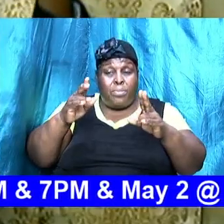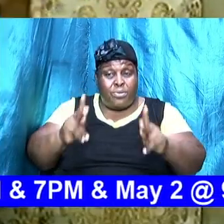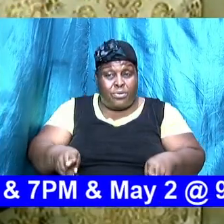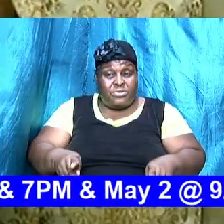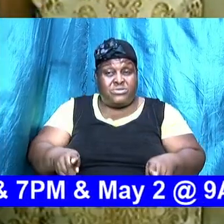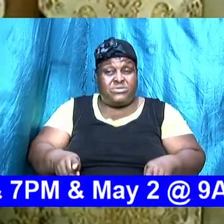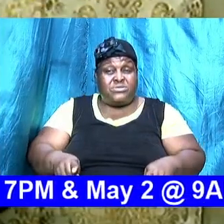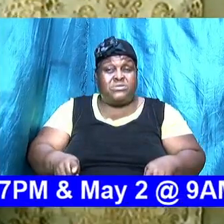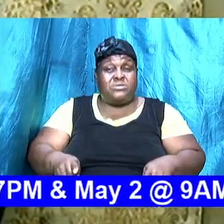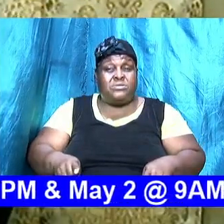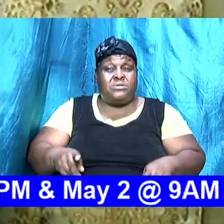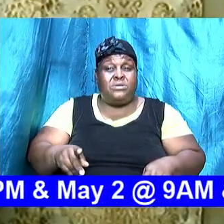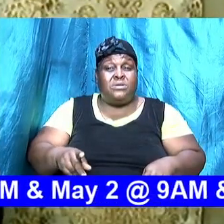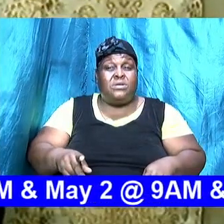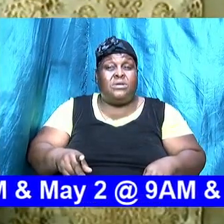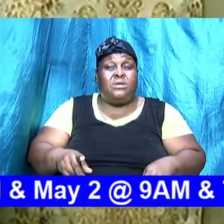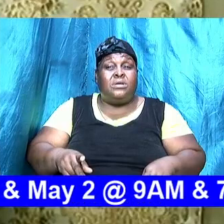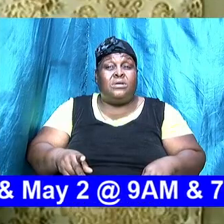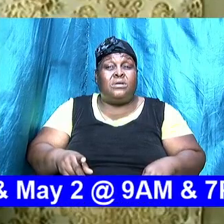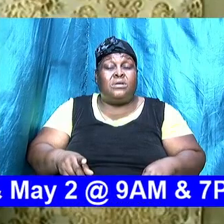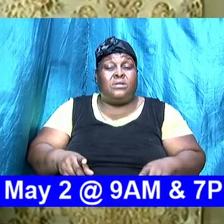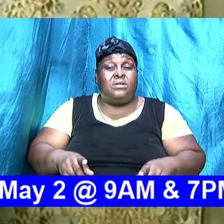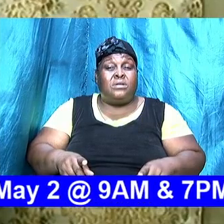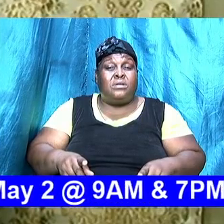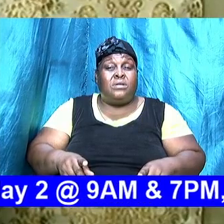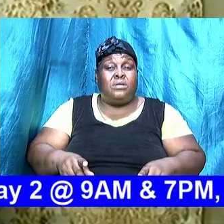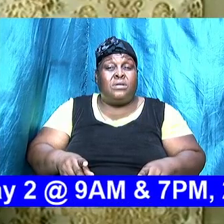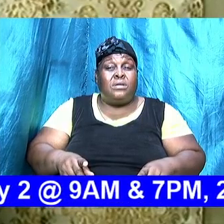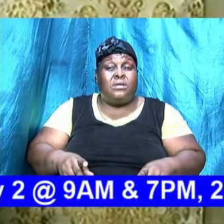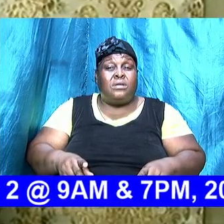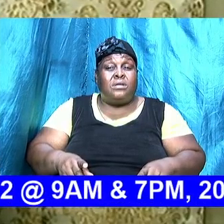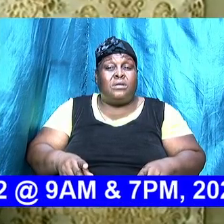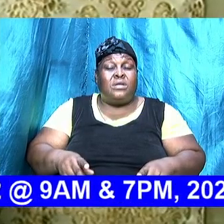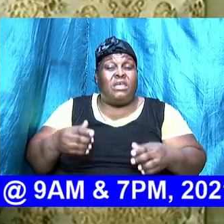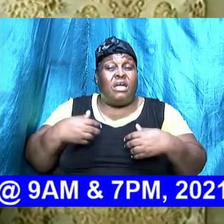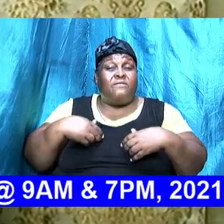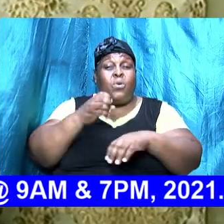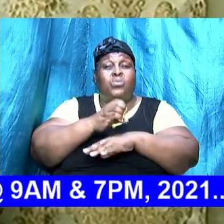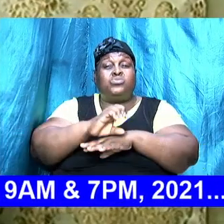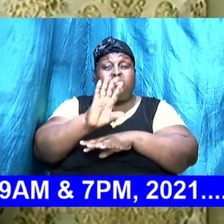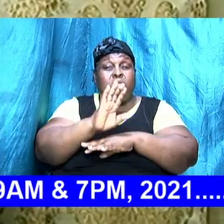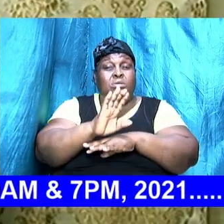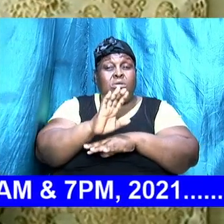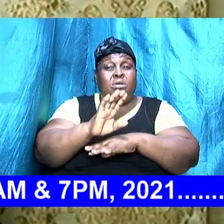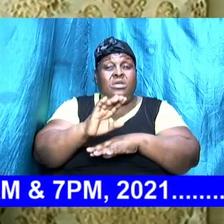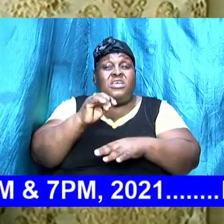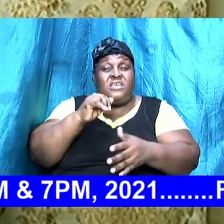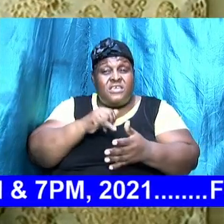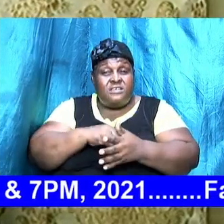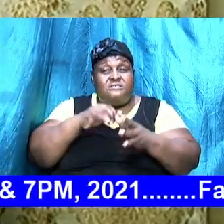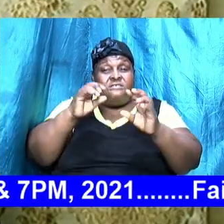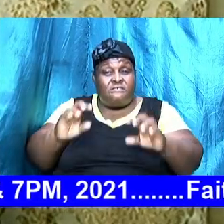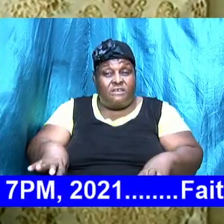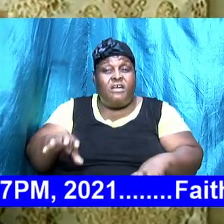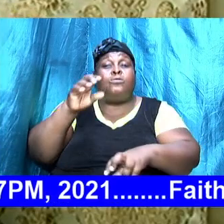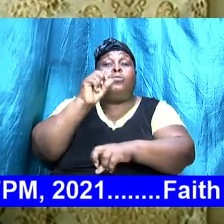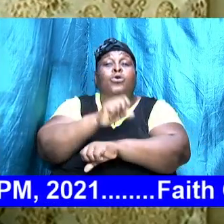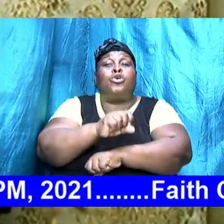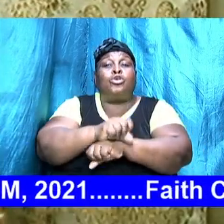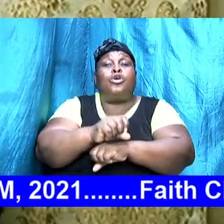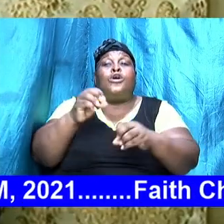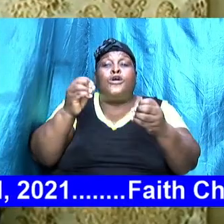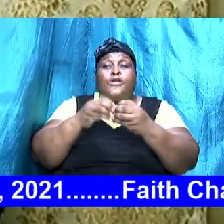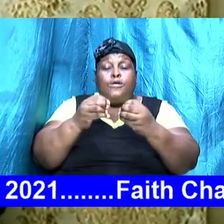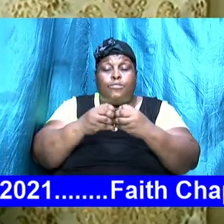And but it can work. And don't talk about the next one and the next one and the next one. As the more you go